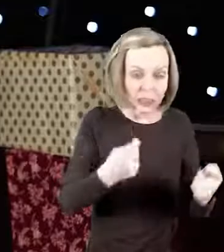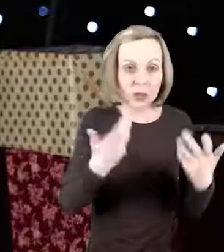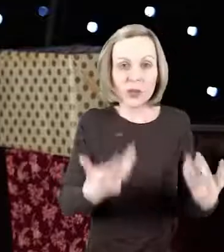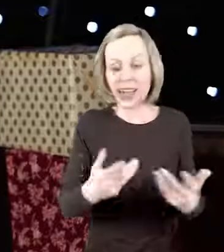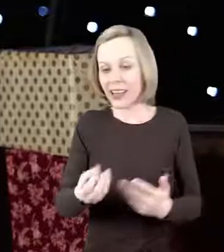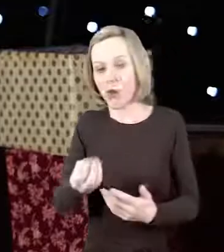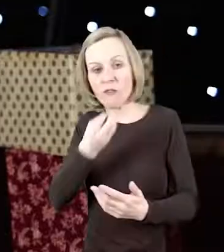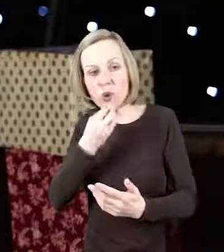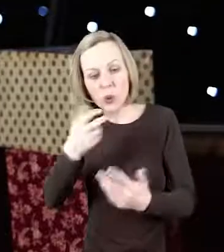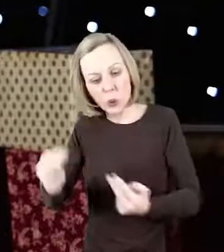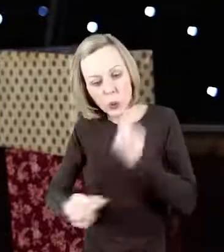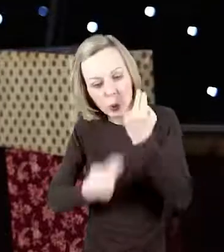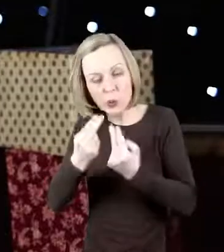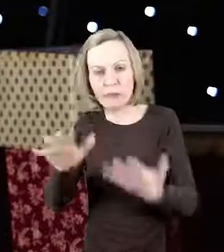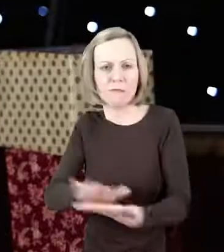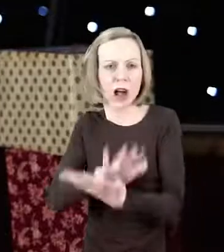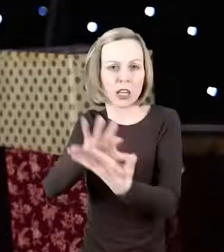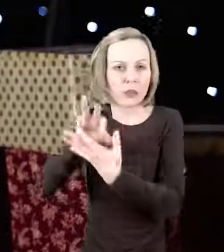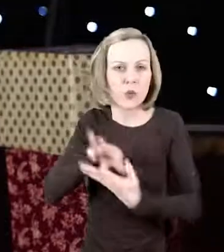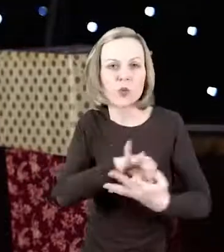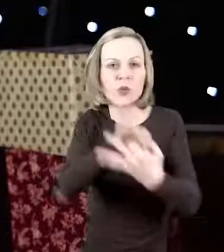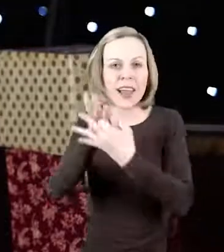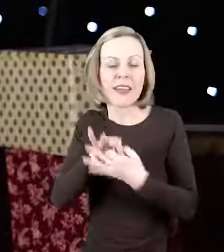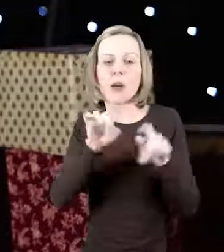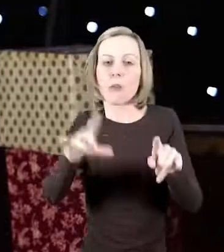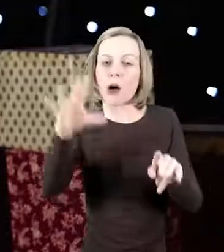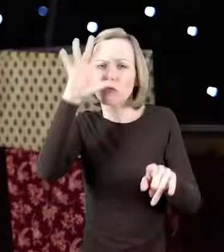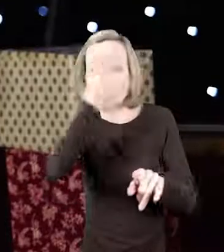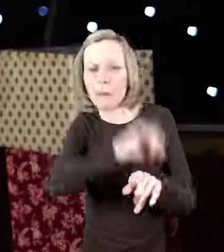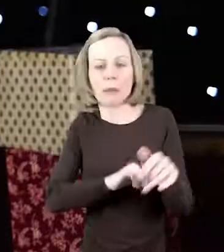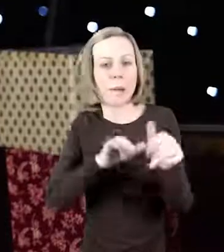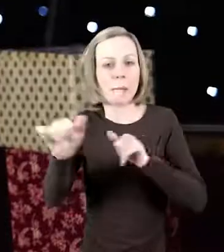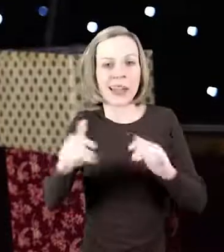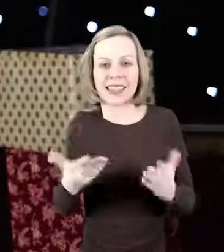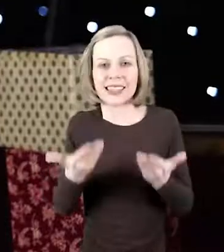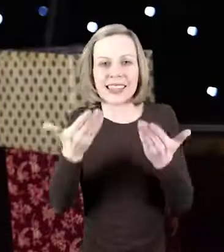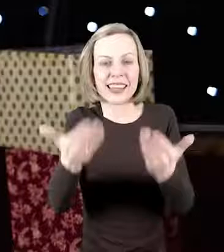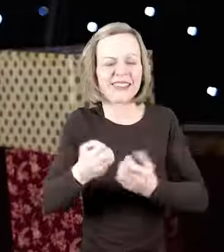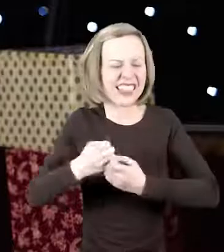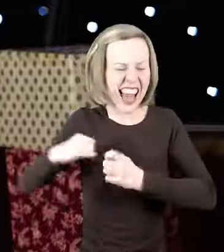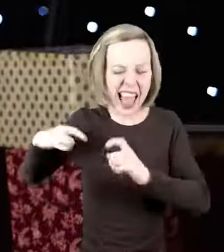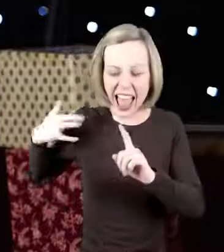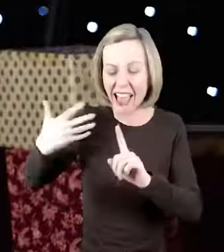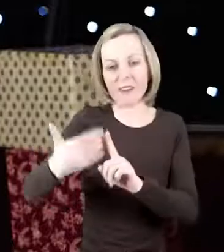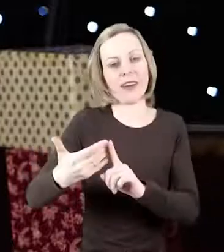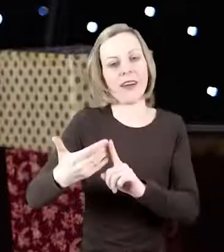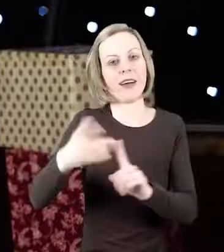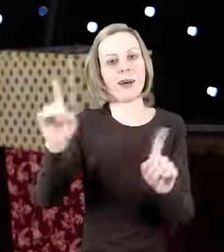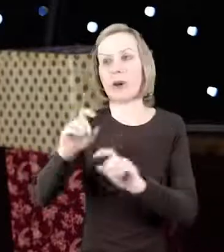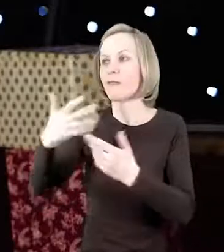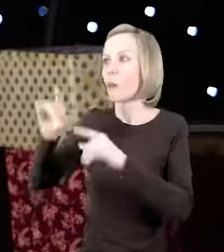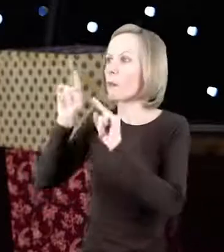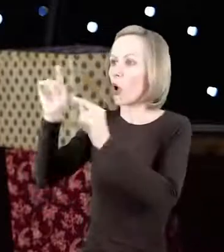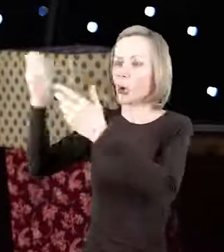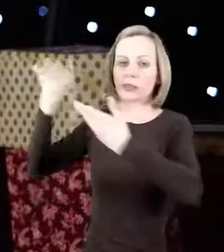food and fun we have with our family, it would be great to remember that the greatest gift we could ever receive is the gift